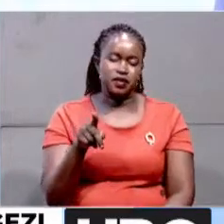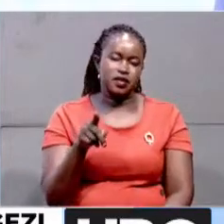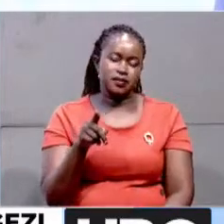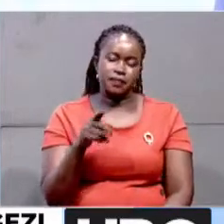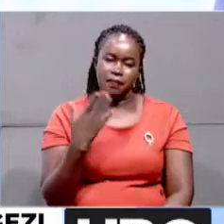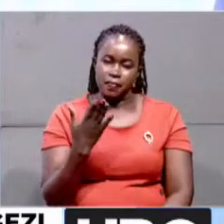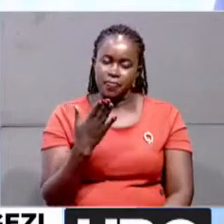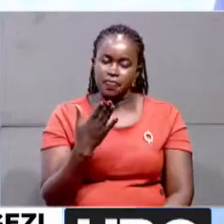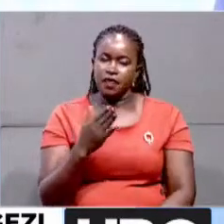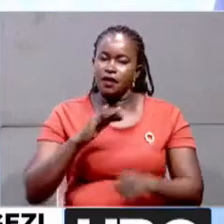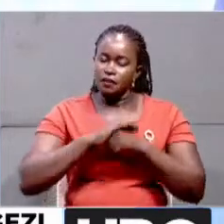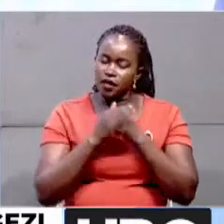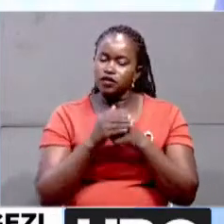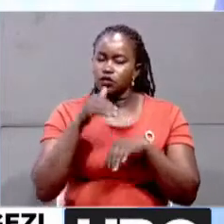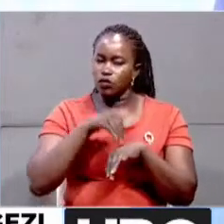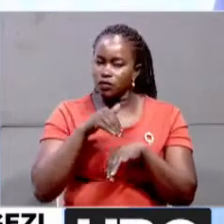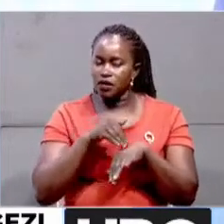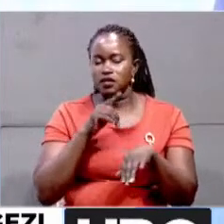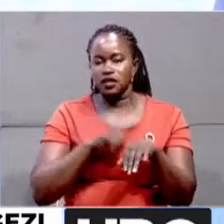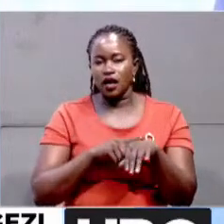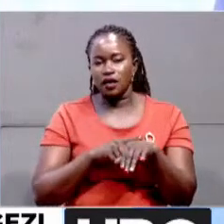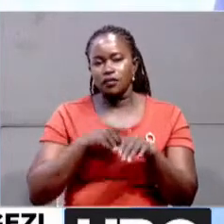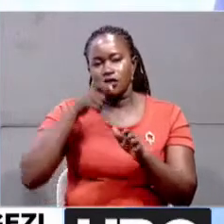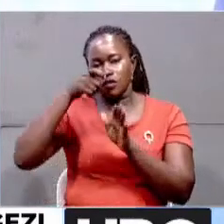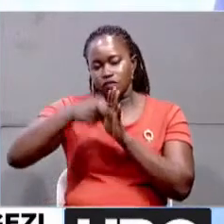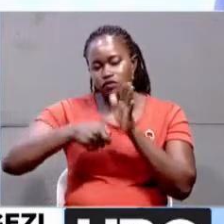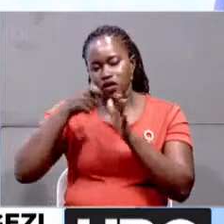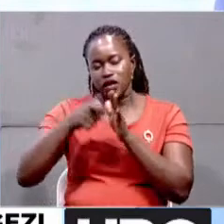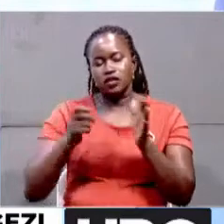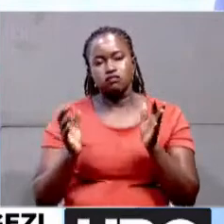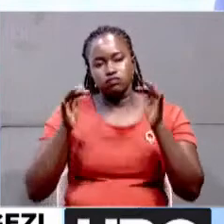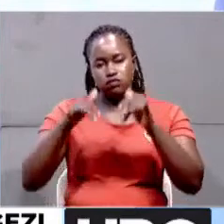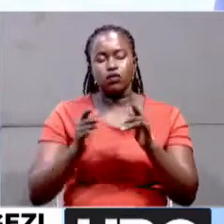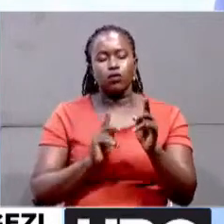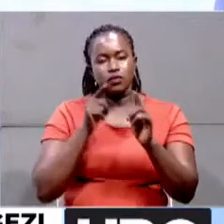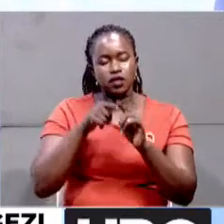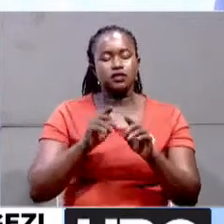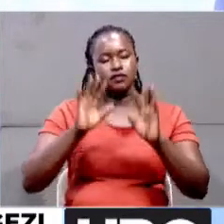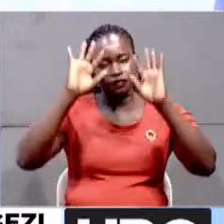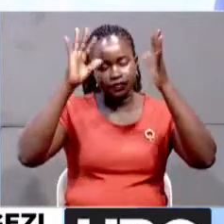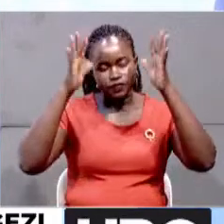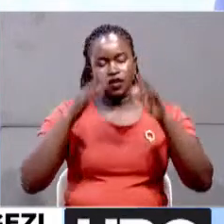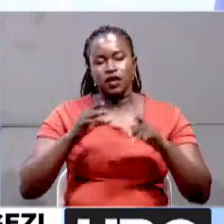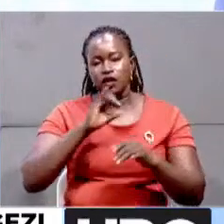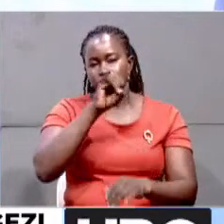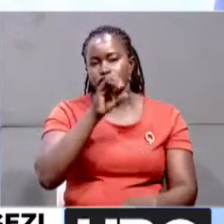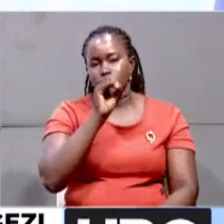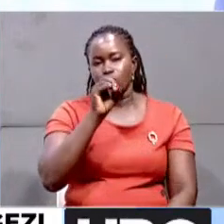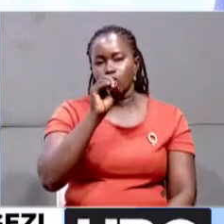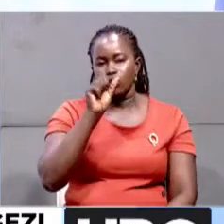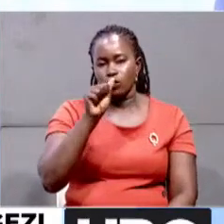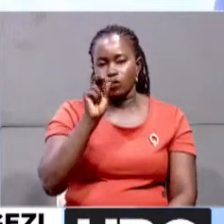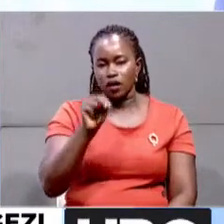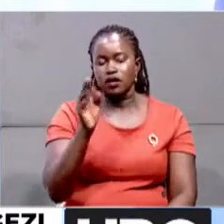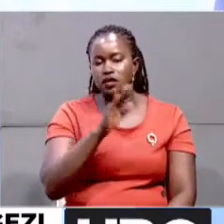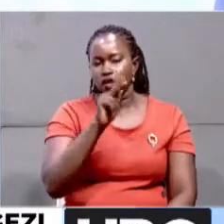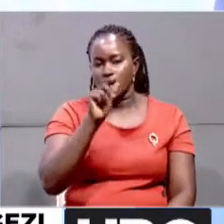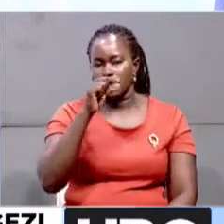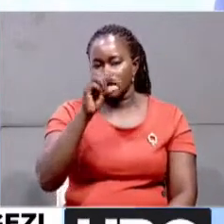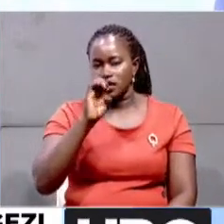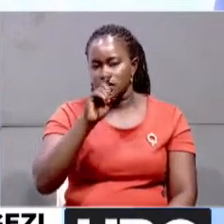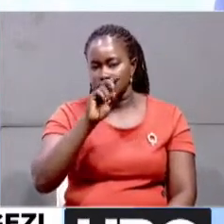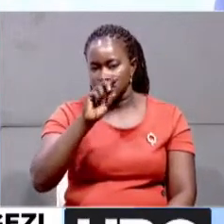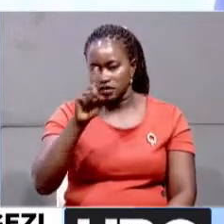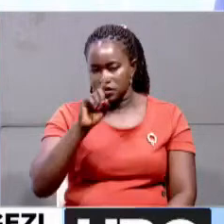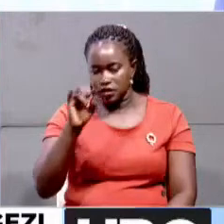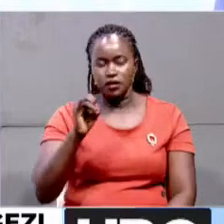Abodo, made the remarks during a press conference aimed at commemorating the Joan Kagezi Memorial Lecture and the